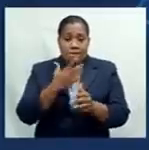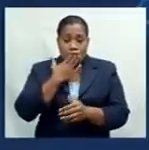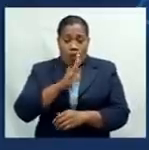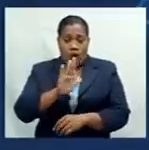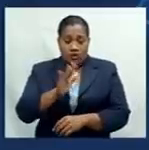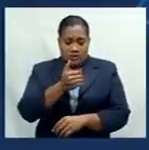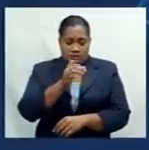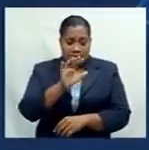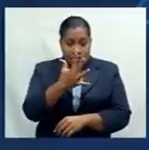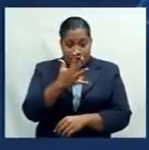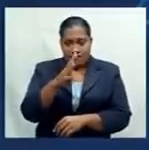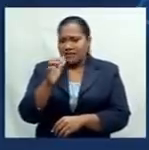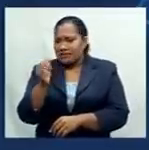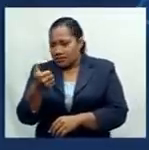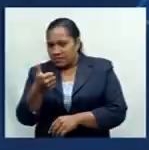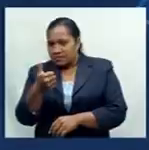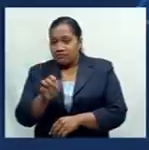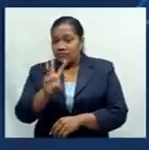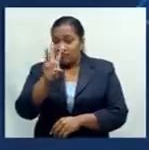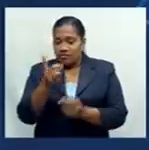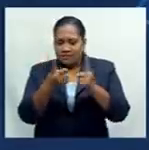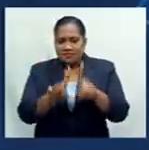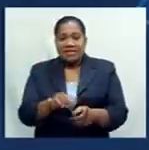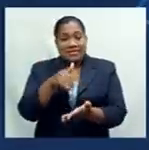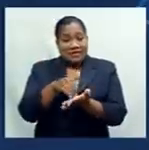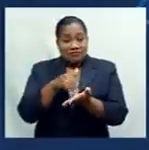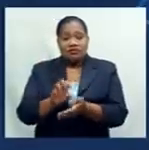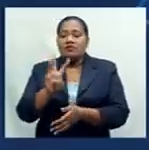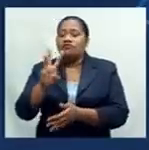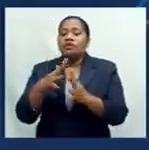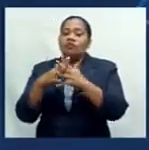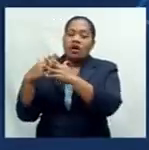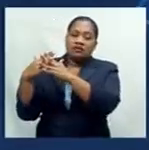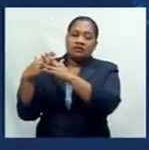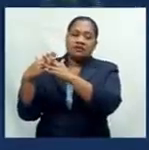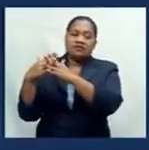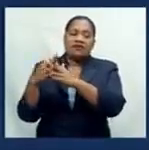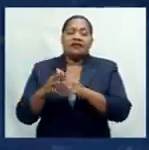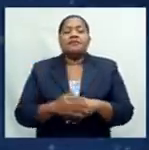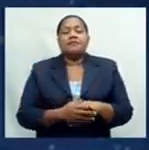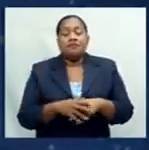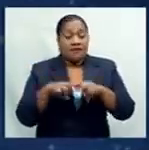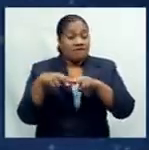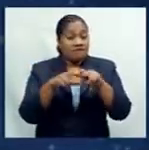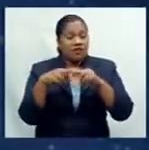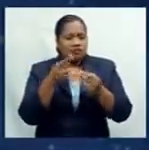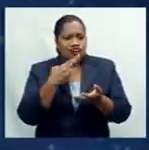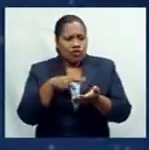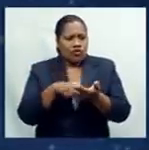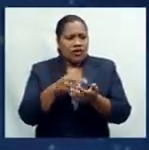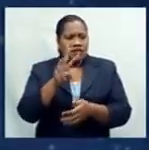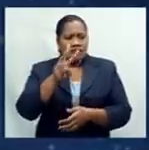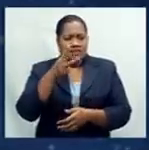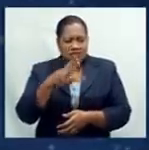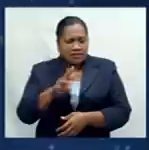6th. 3 deaths were in the Central Division and 3 in the West. Fiji has recorded